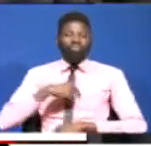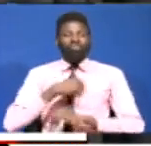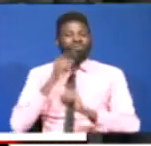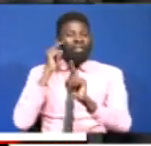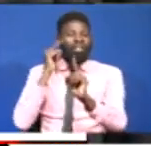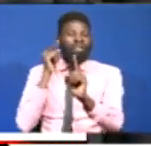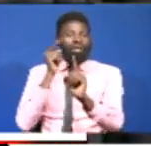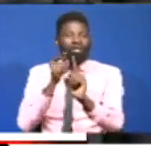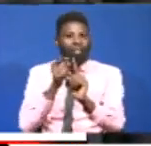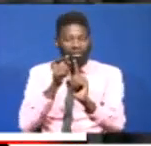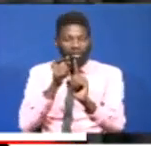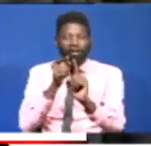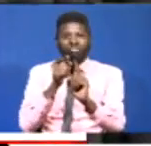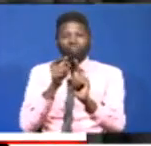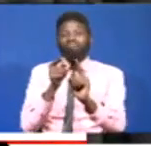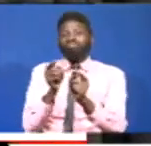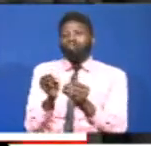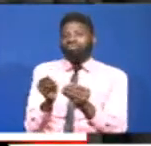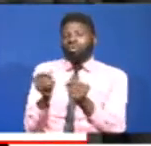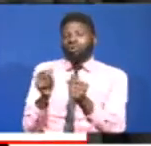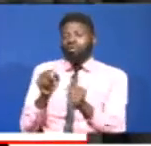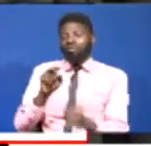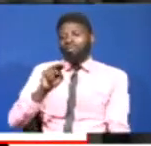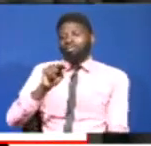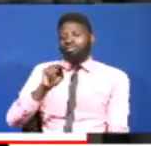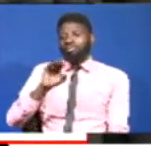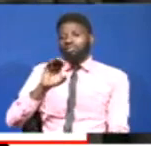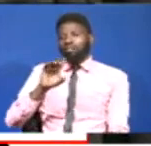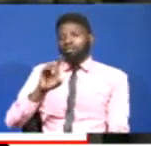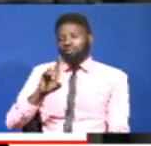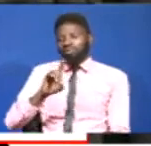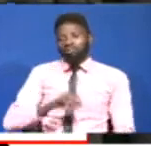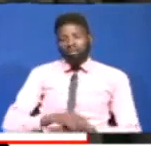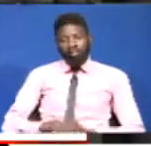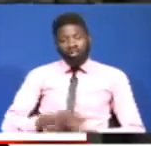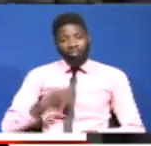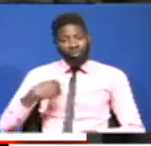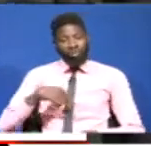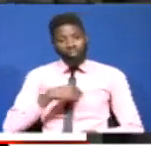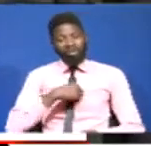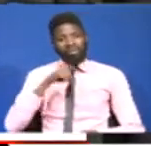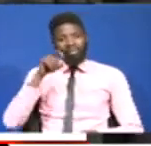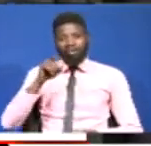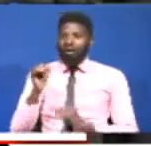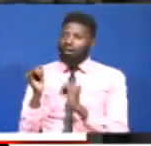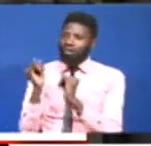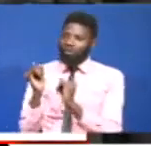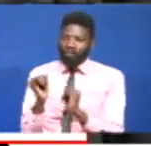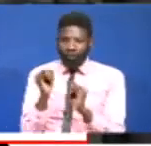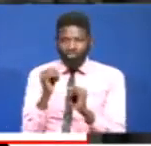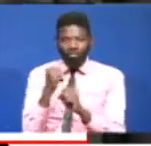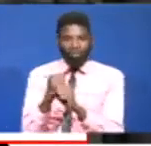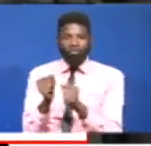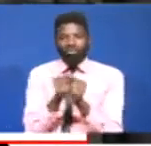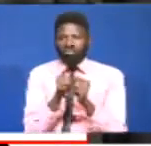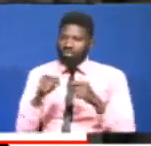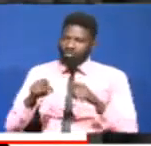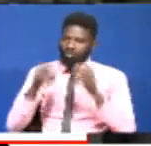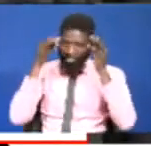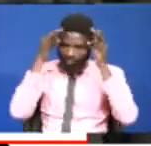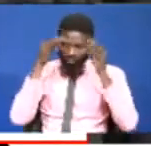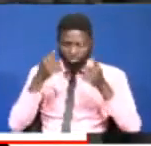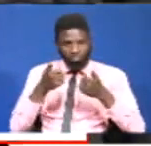against non-communicable diseases. We need to continuously engage individuals to make smart choices when